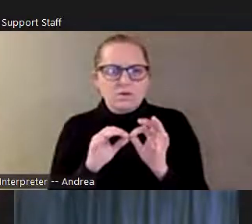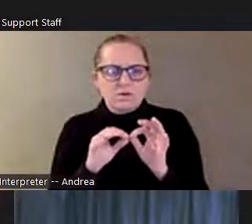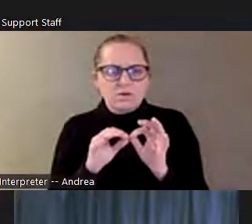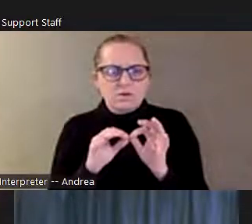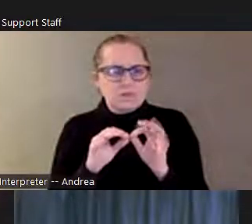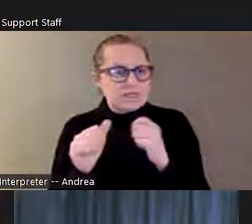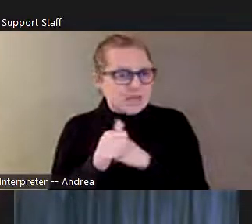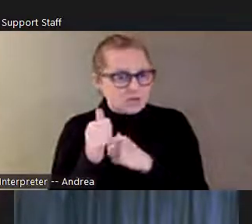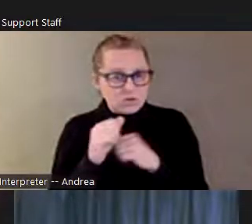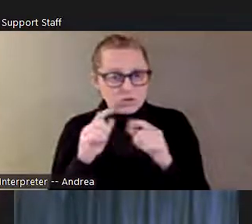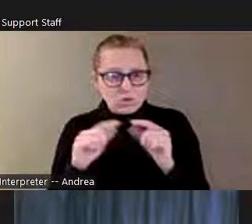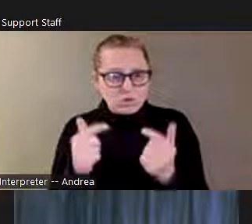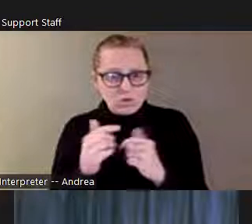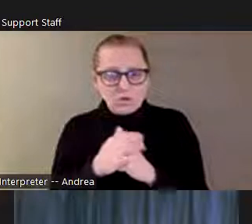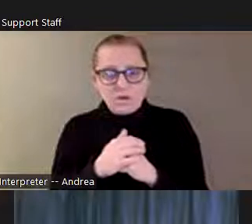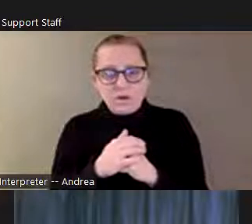dangerous to the group.